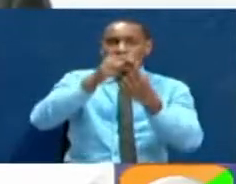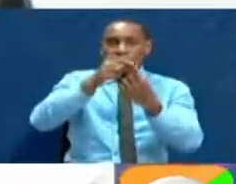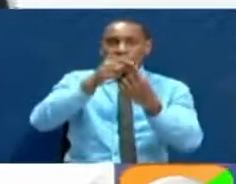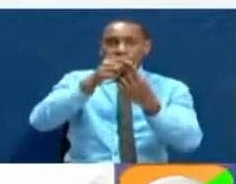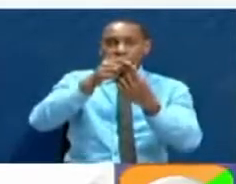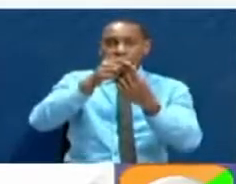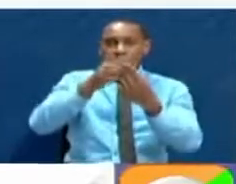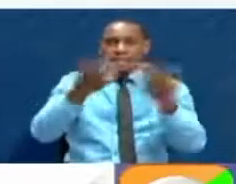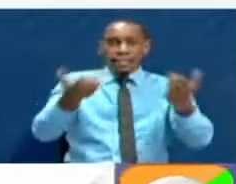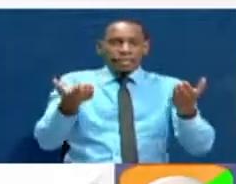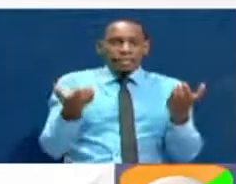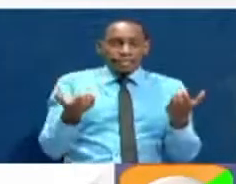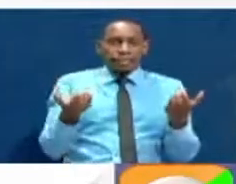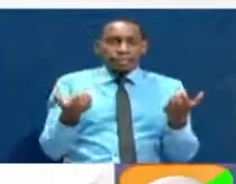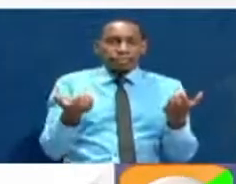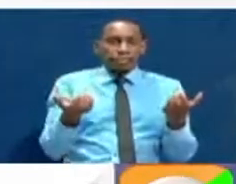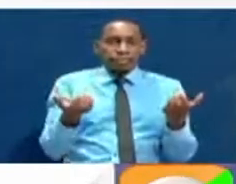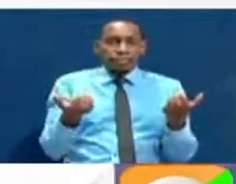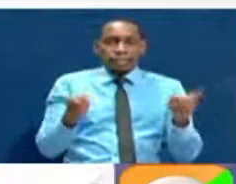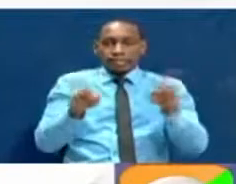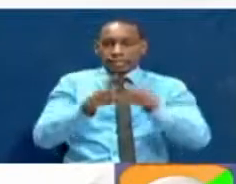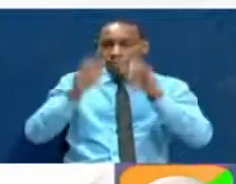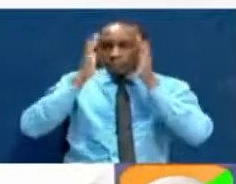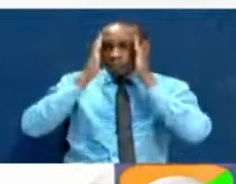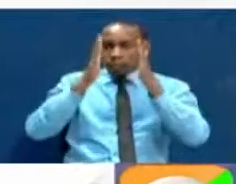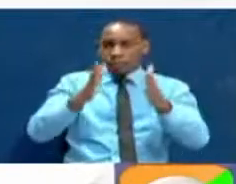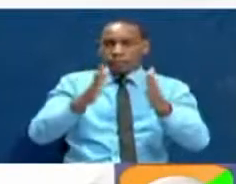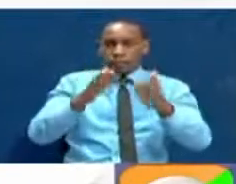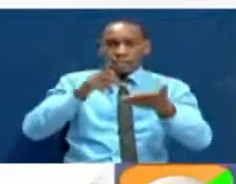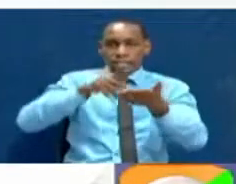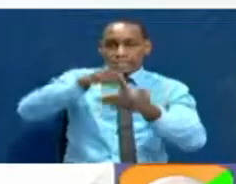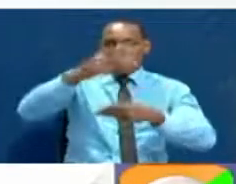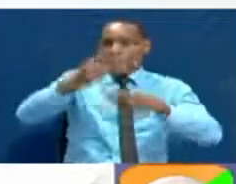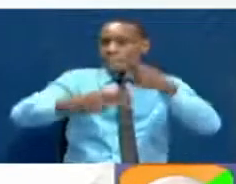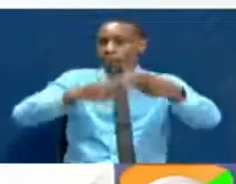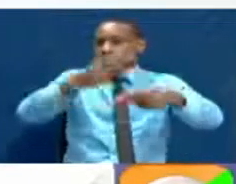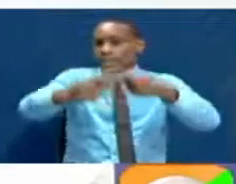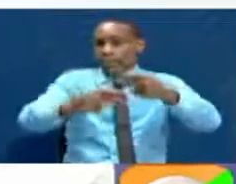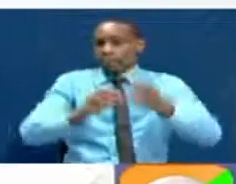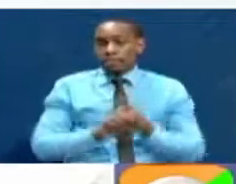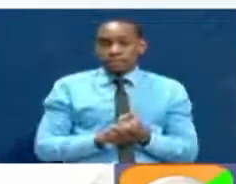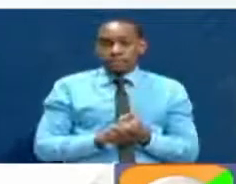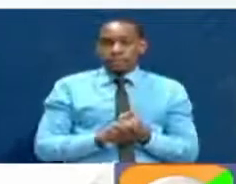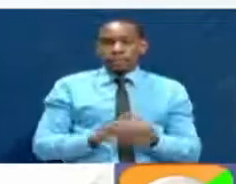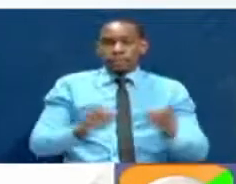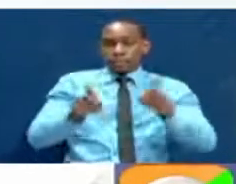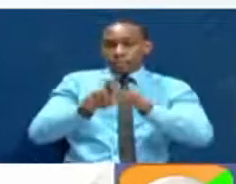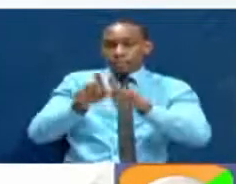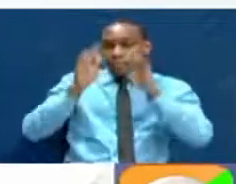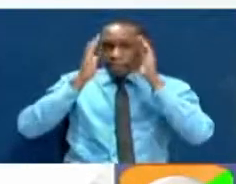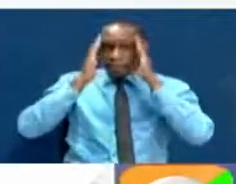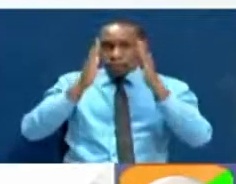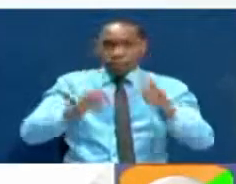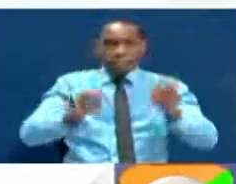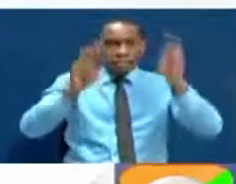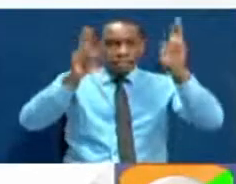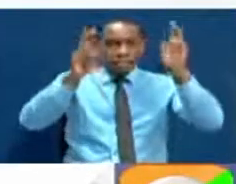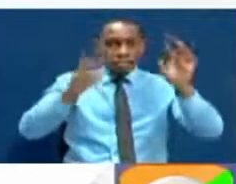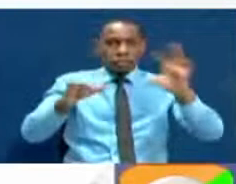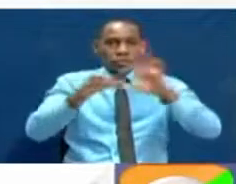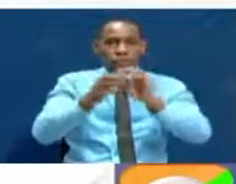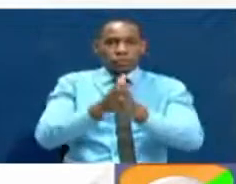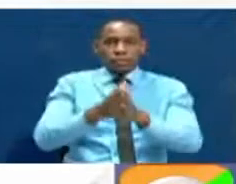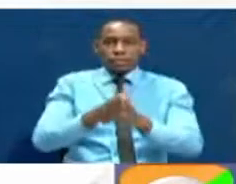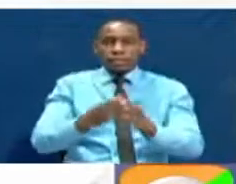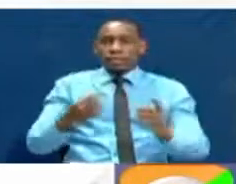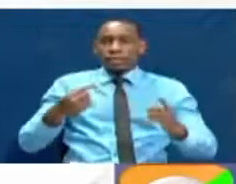of needs, we are focusing on the procurement processes, we are focusing on issues to deal with